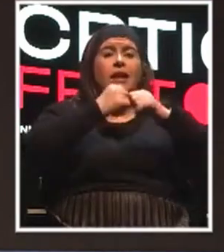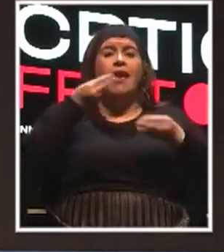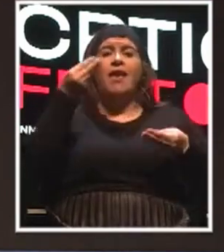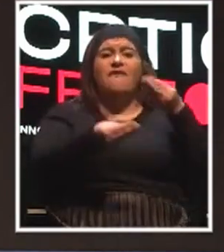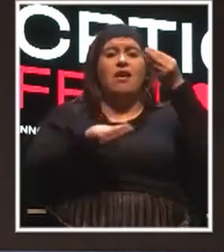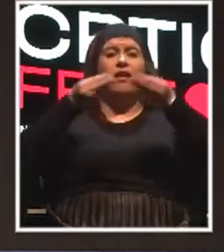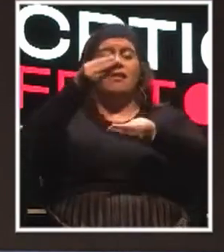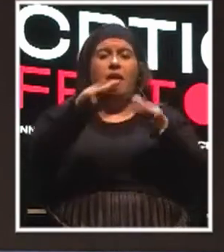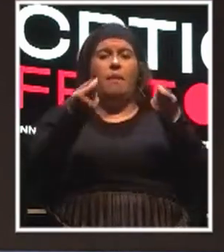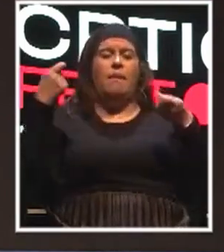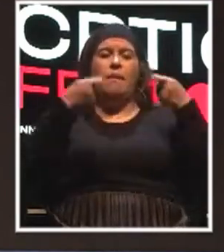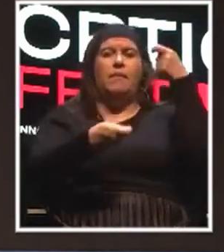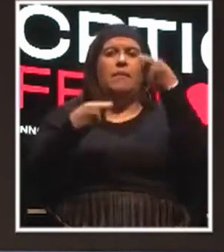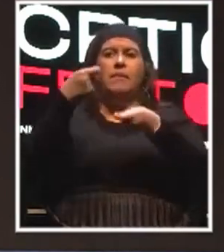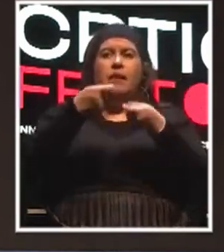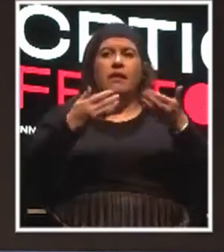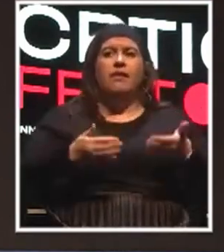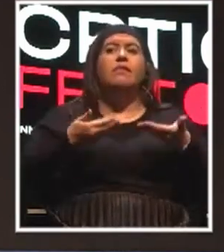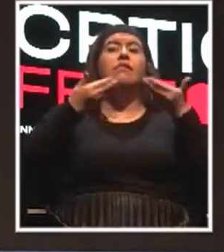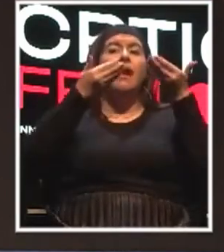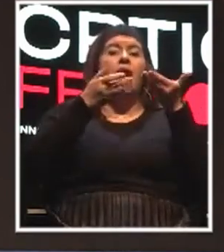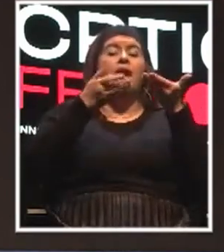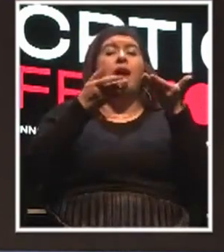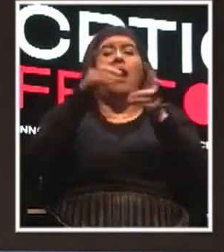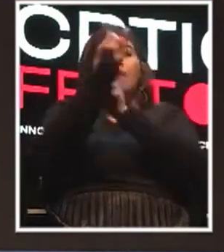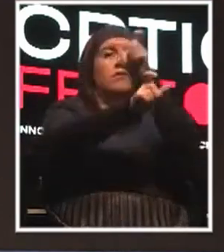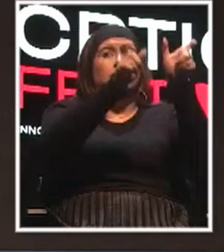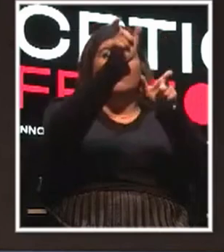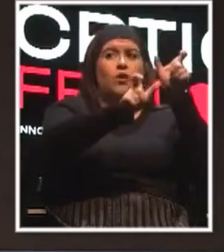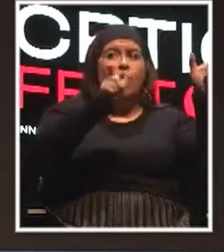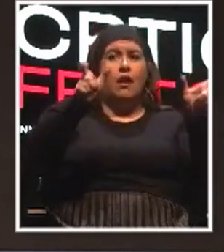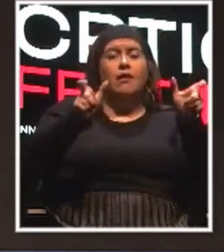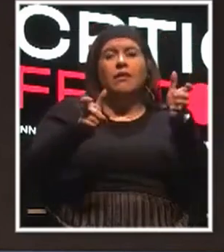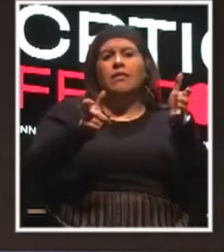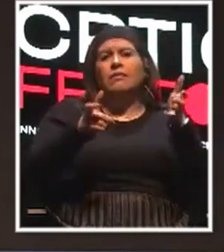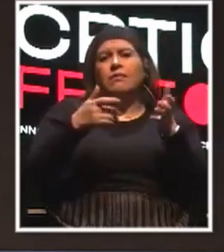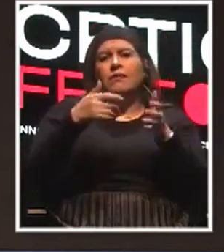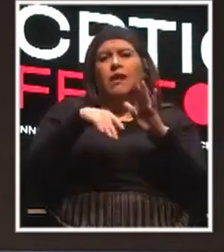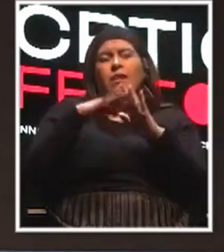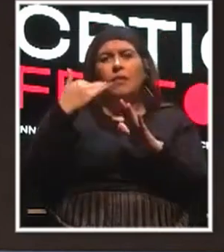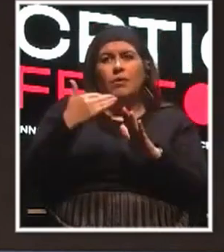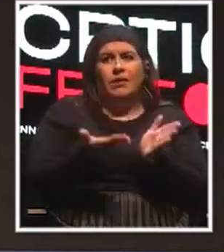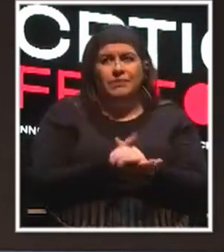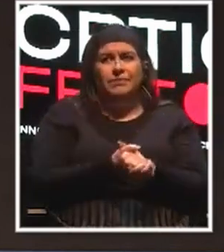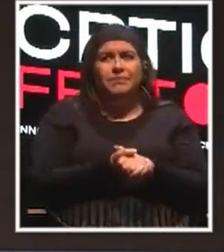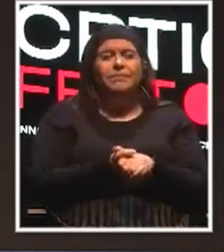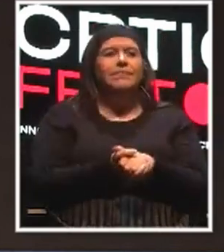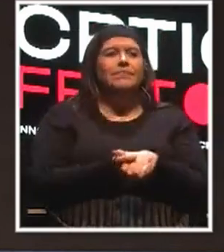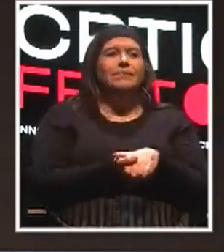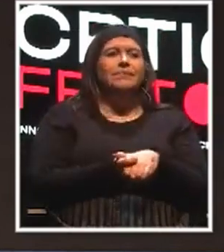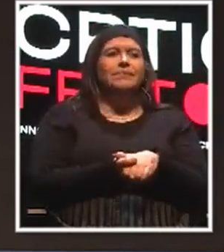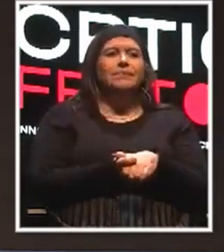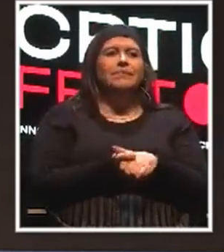giving the audience extras. I think it might come back now, though, because